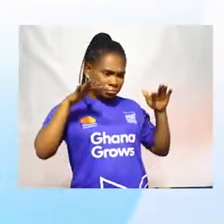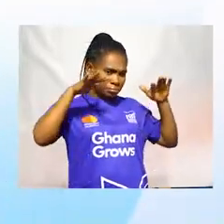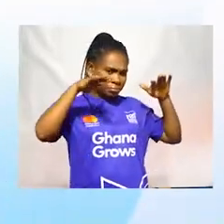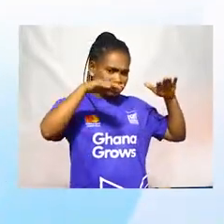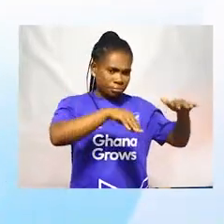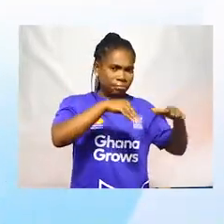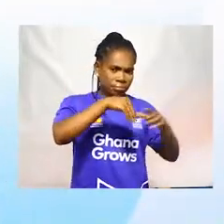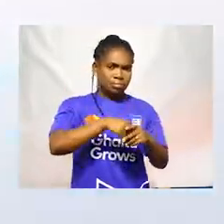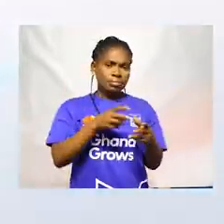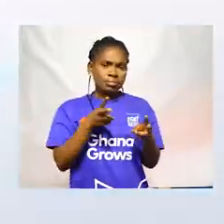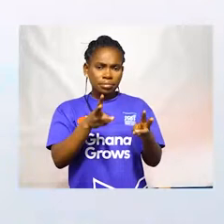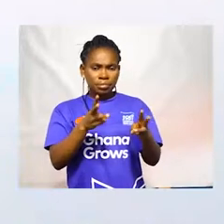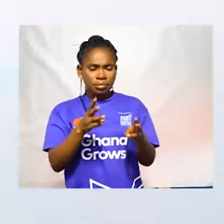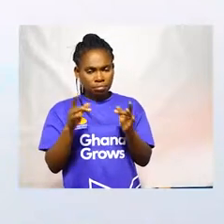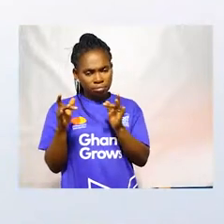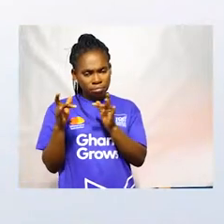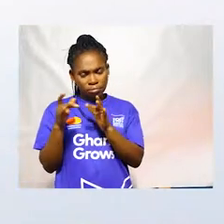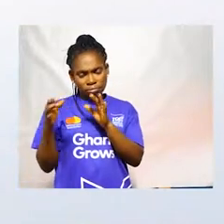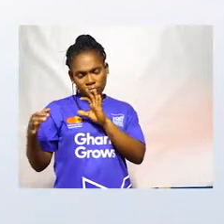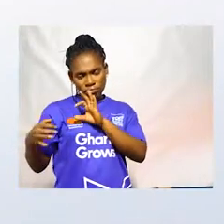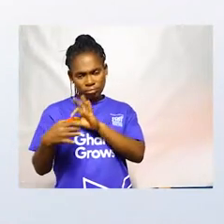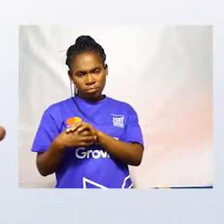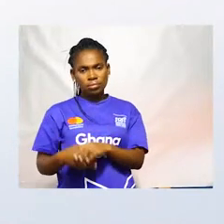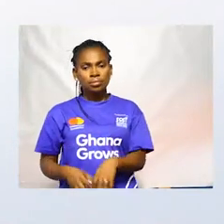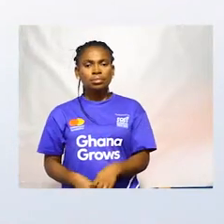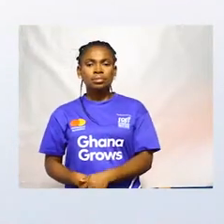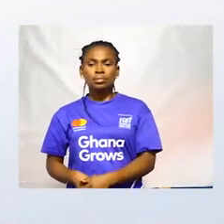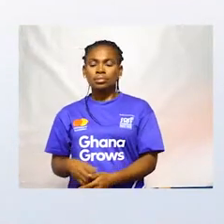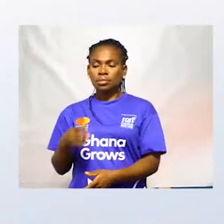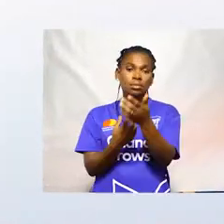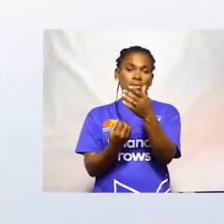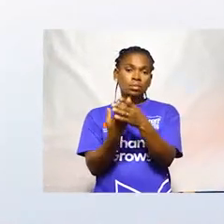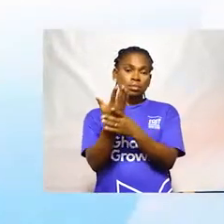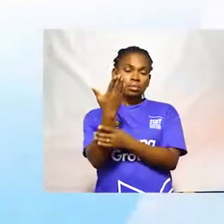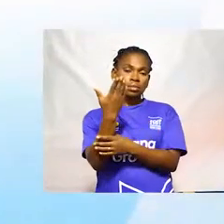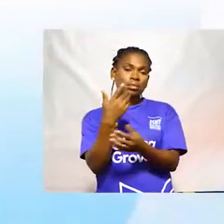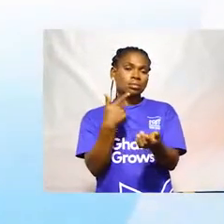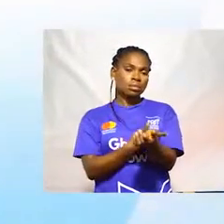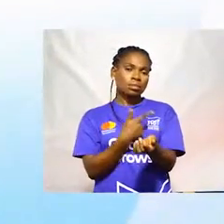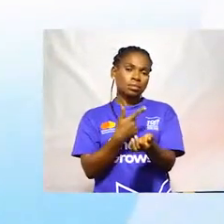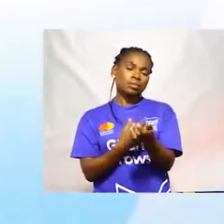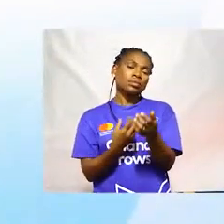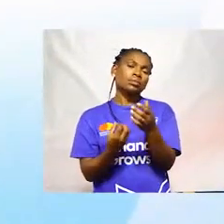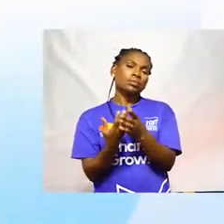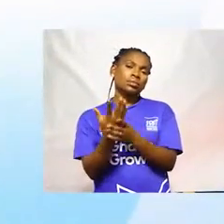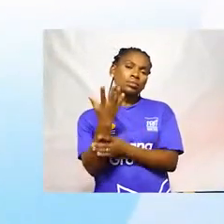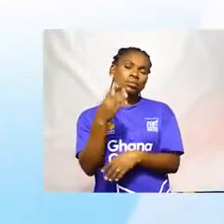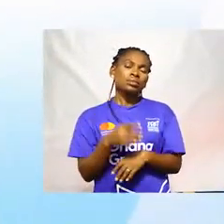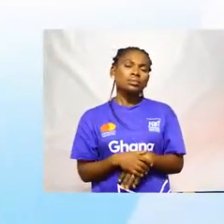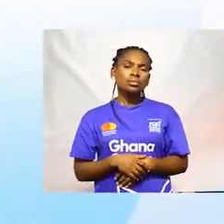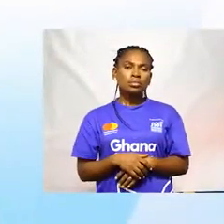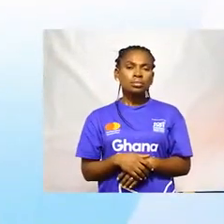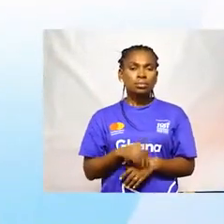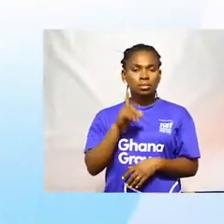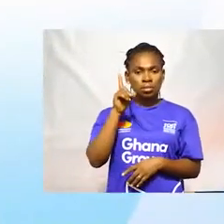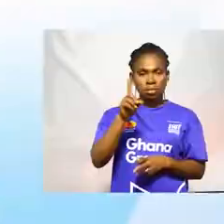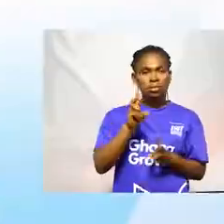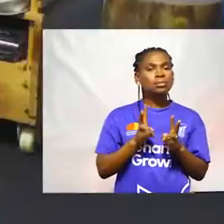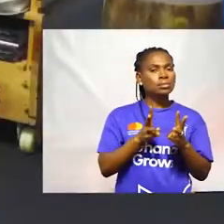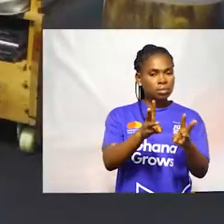a way that will connect with them? Let me also borrow from what you're doing. Ghana Grows, yes. It's one of the